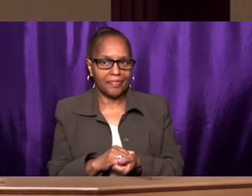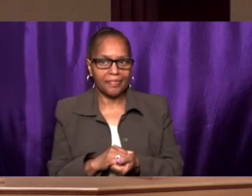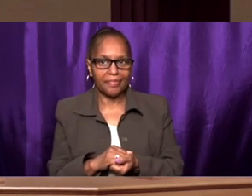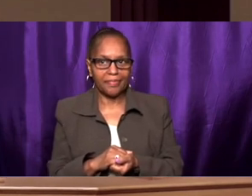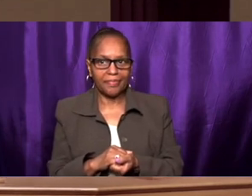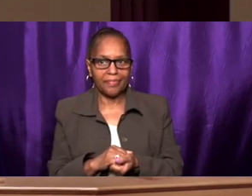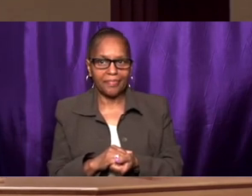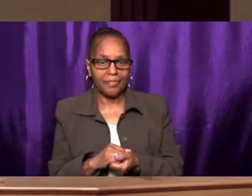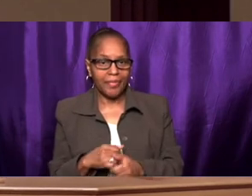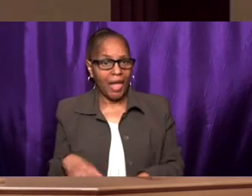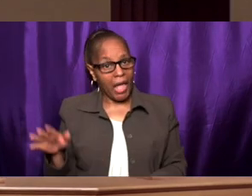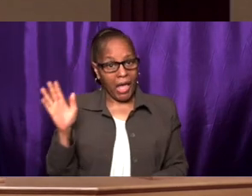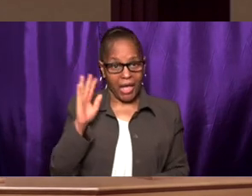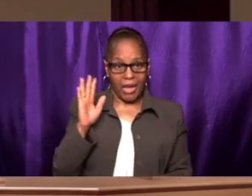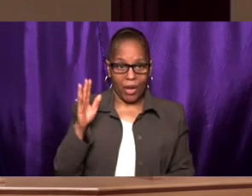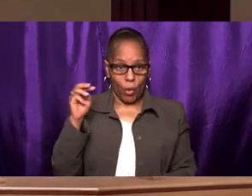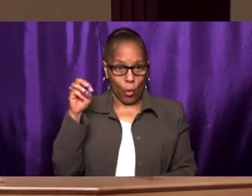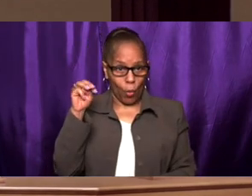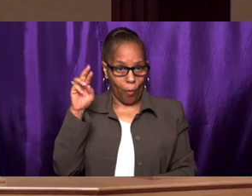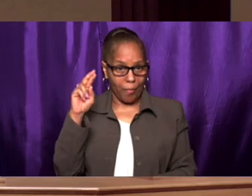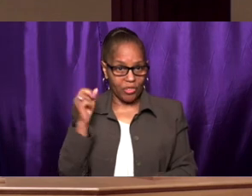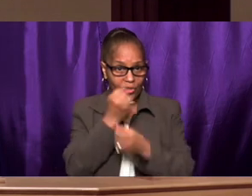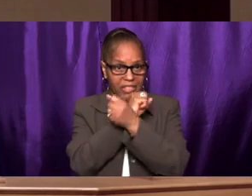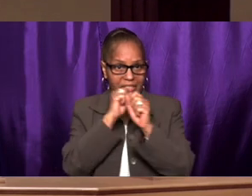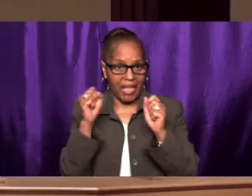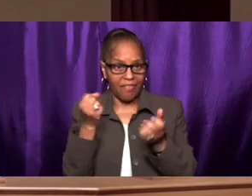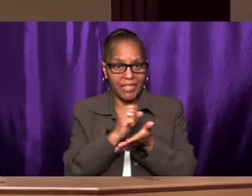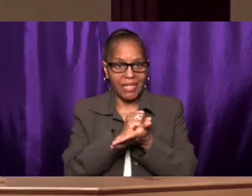hello, Mr. Saved and Sanctified.